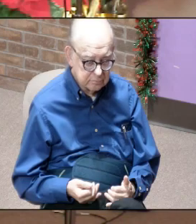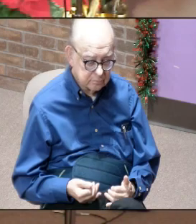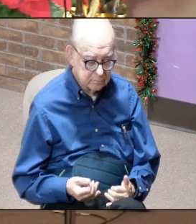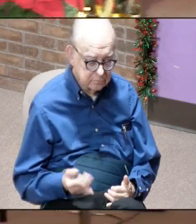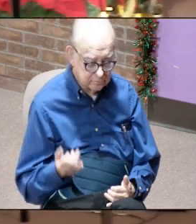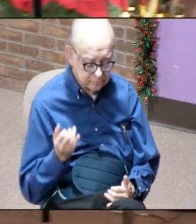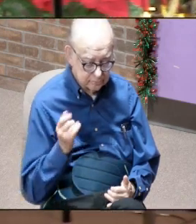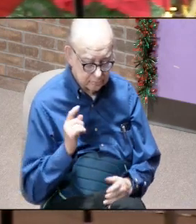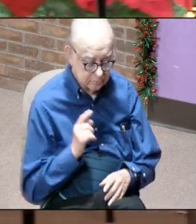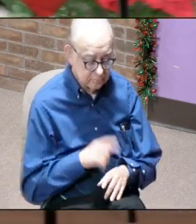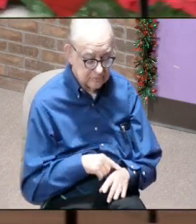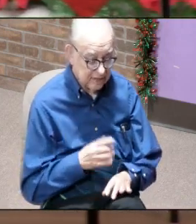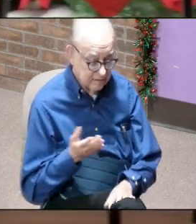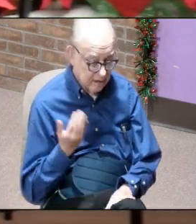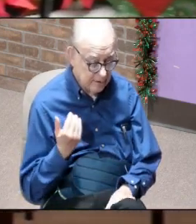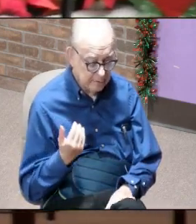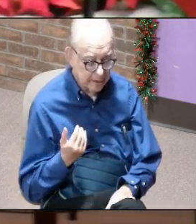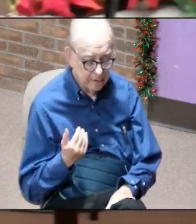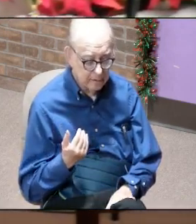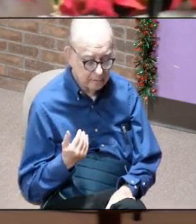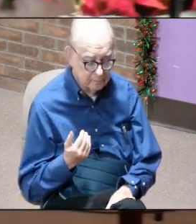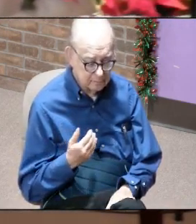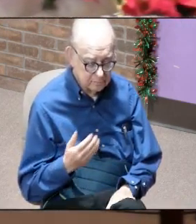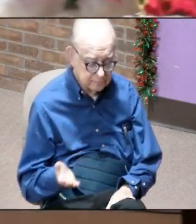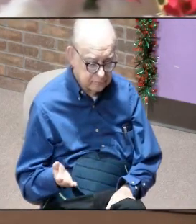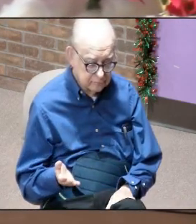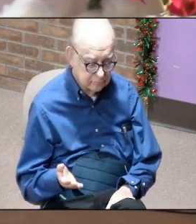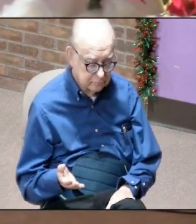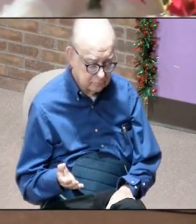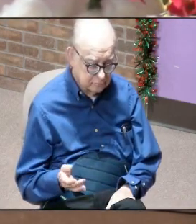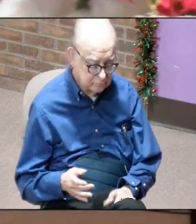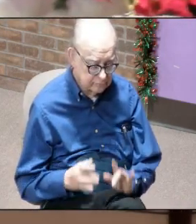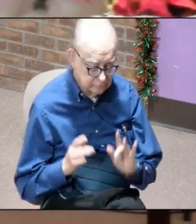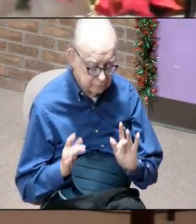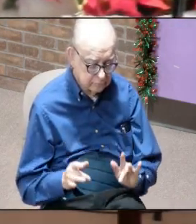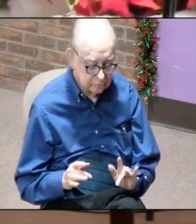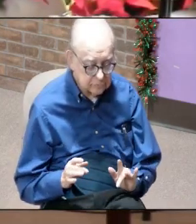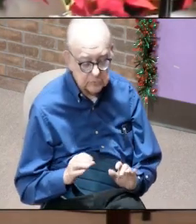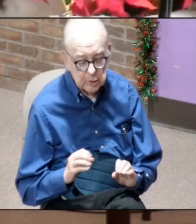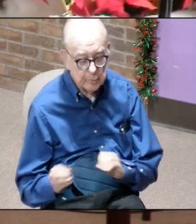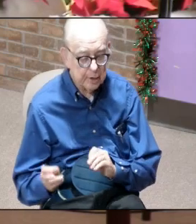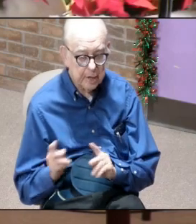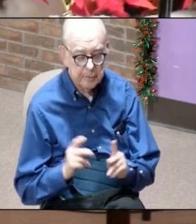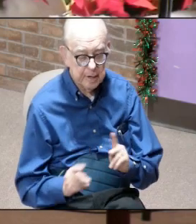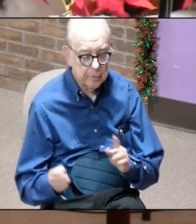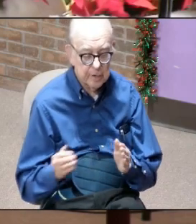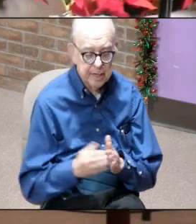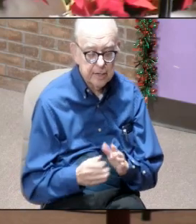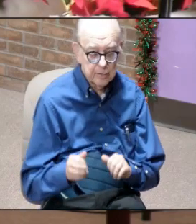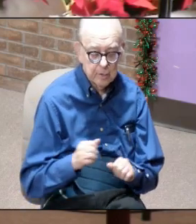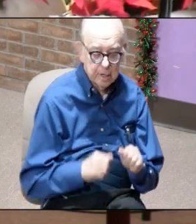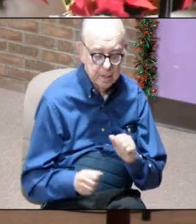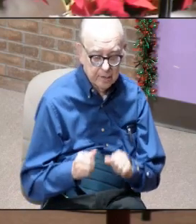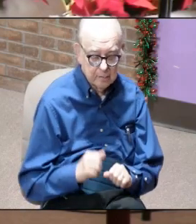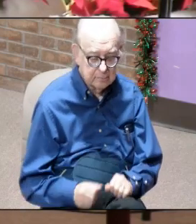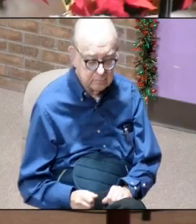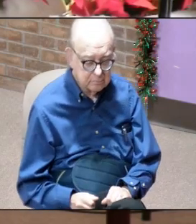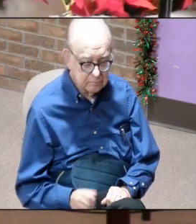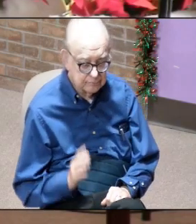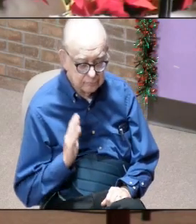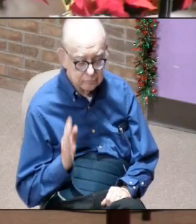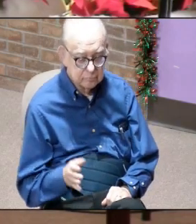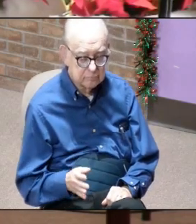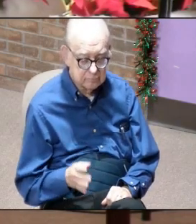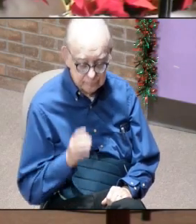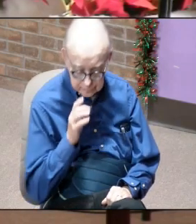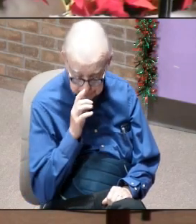At that time, they're going to be pitting people against each other. And it's going to